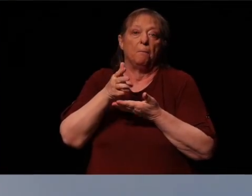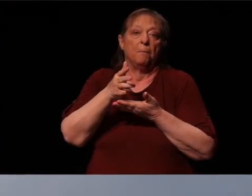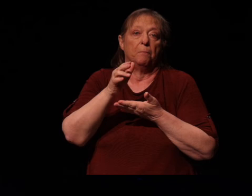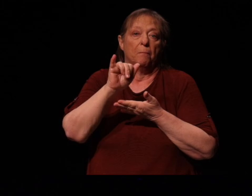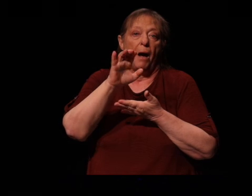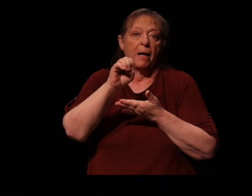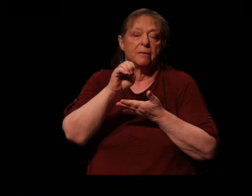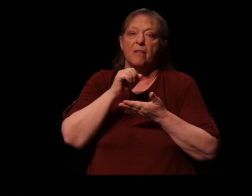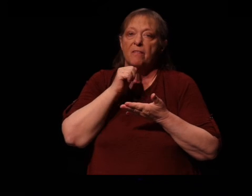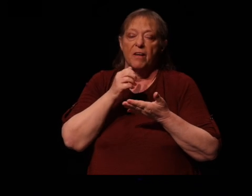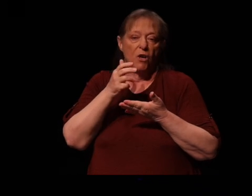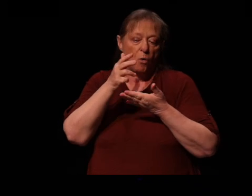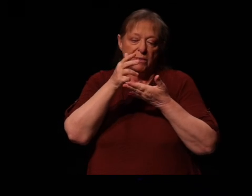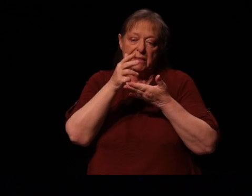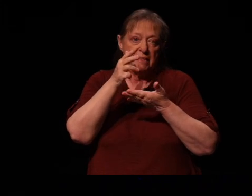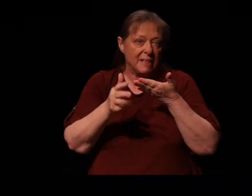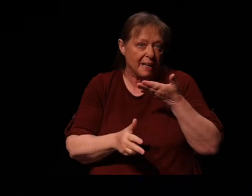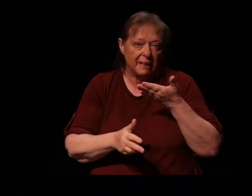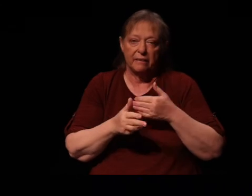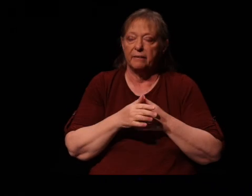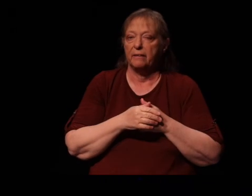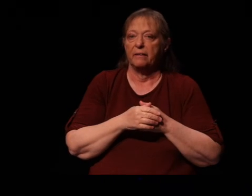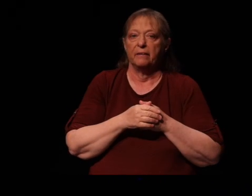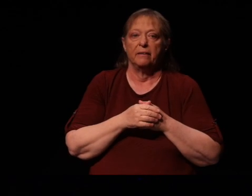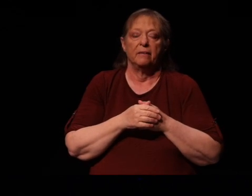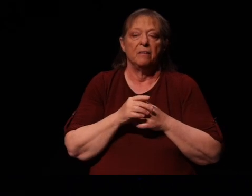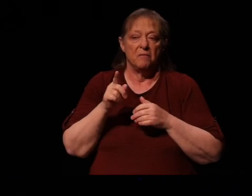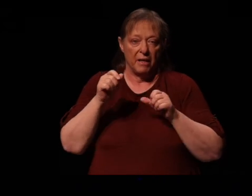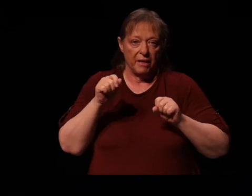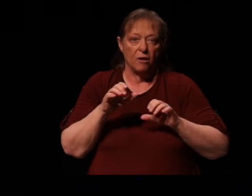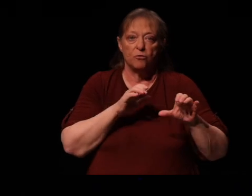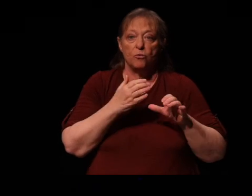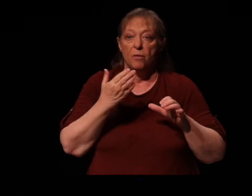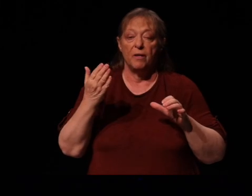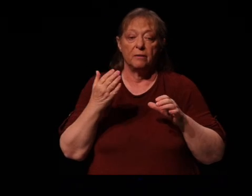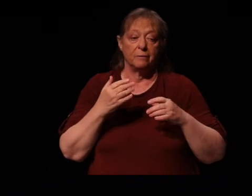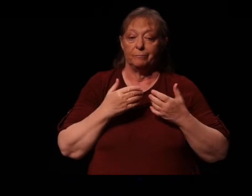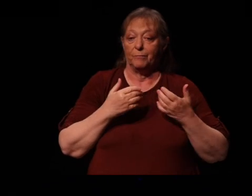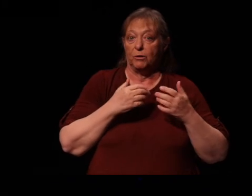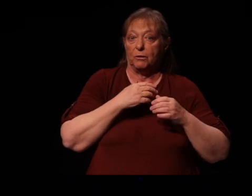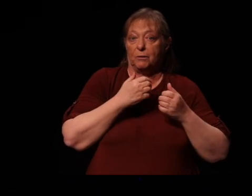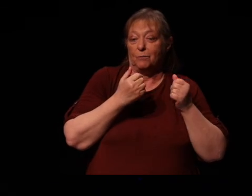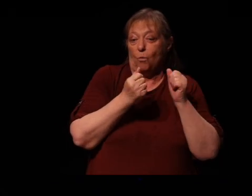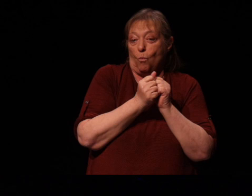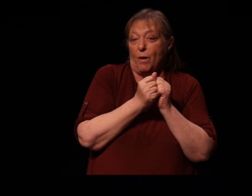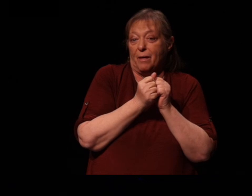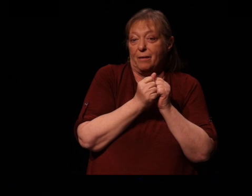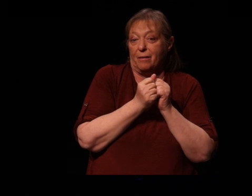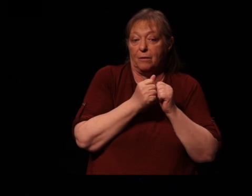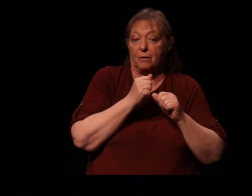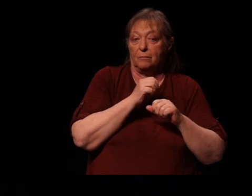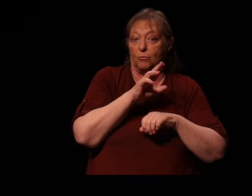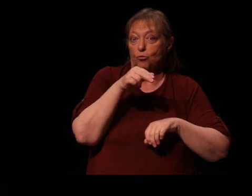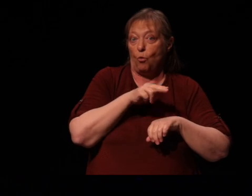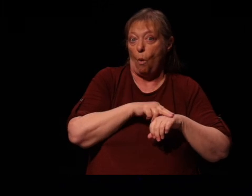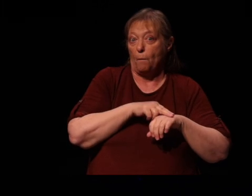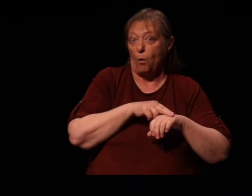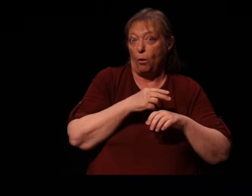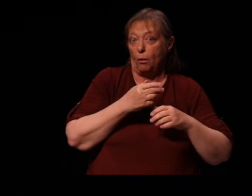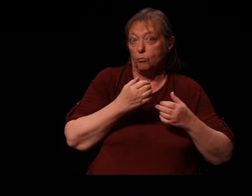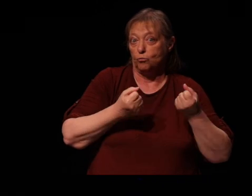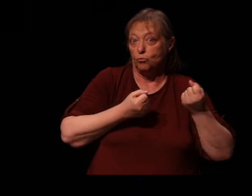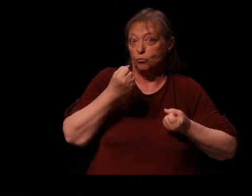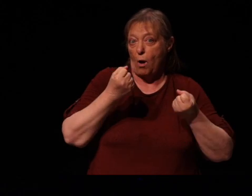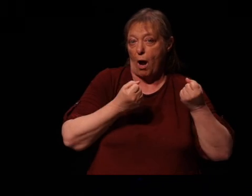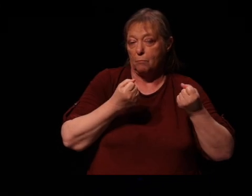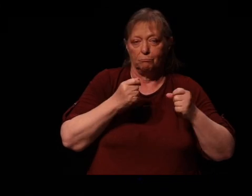ride above the ice, they don't sink and they don't go in, and they're able to do some things that you could not do with